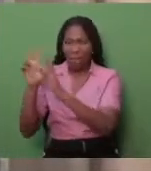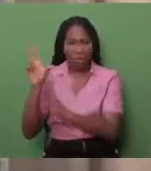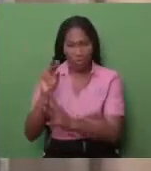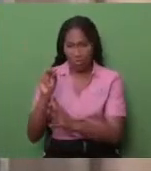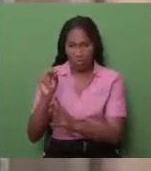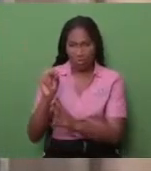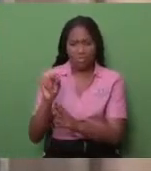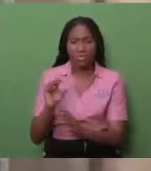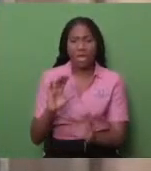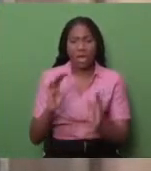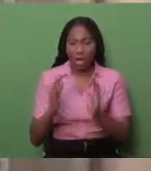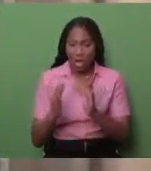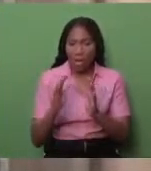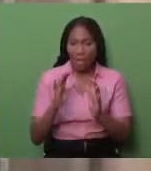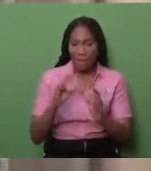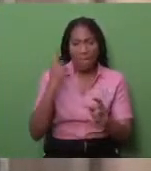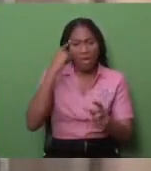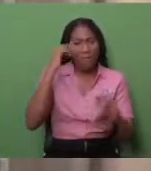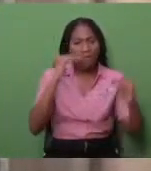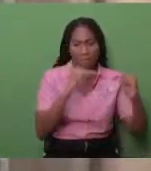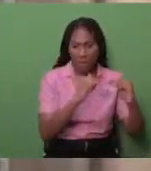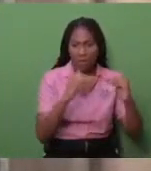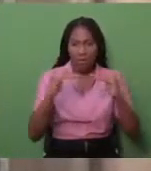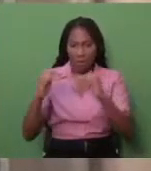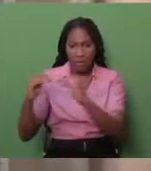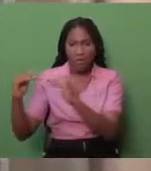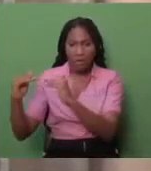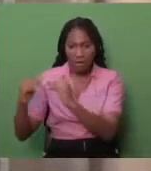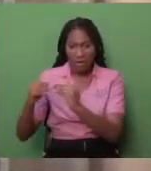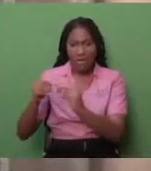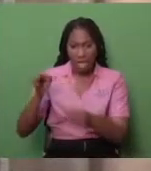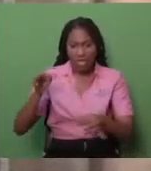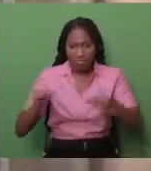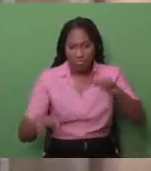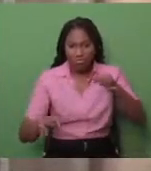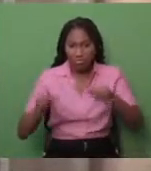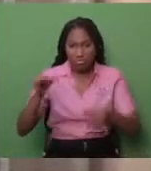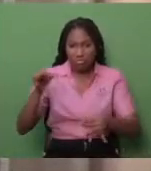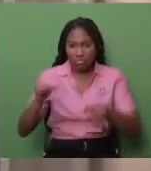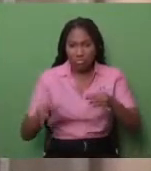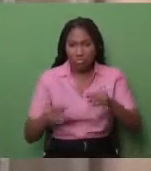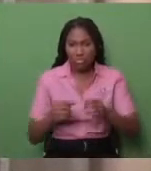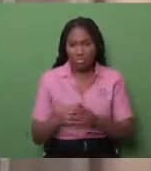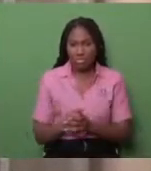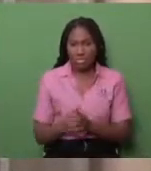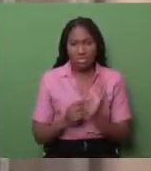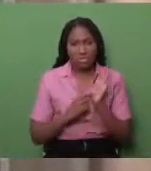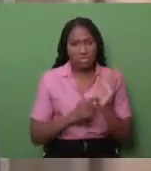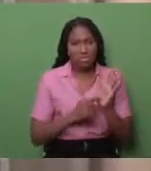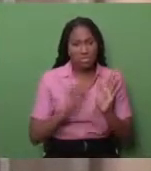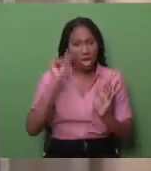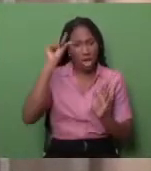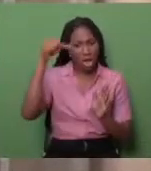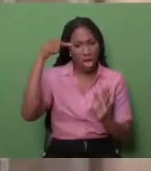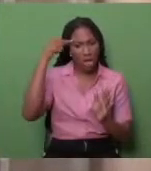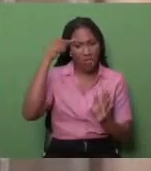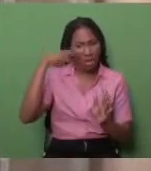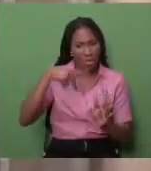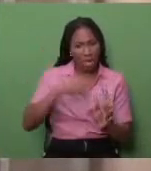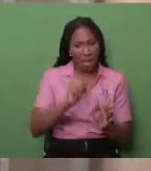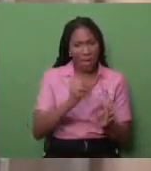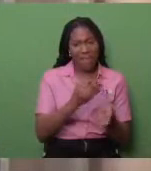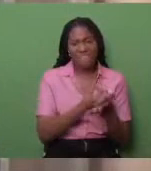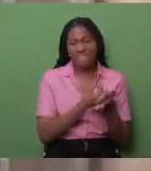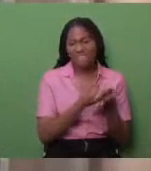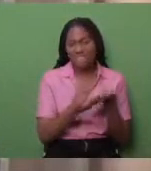they worse off than us. Peer countries. In other words, the government is failing. I say again, stubborn